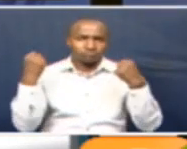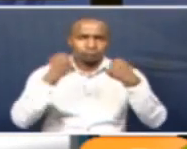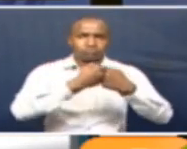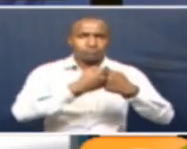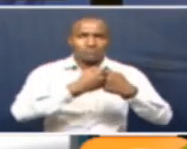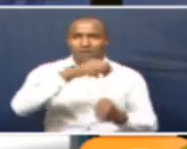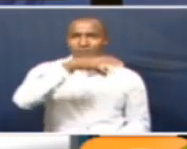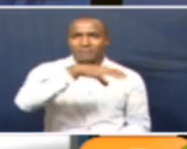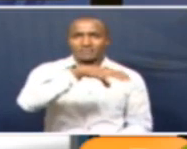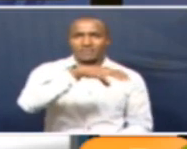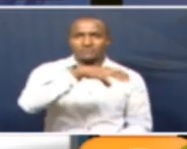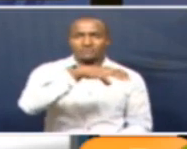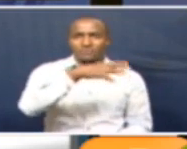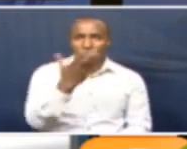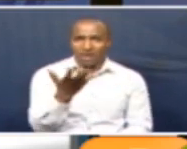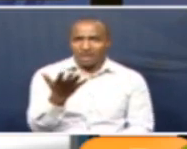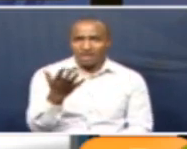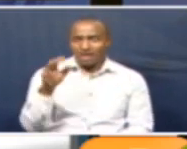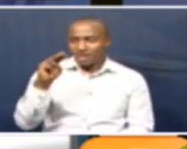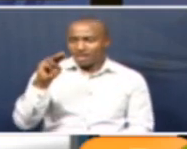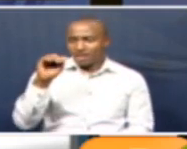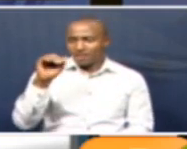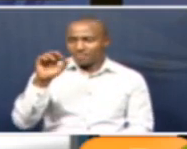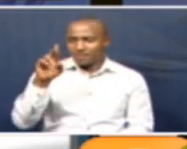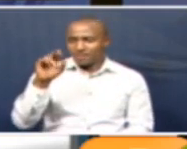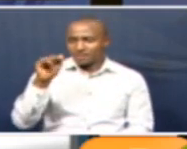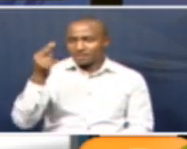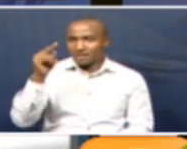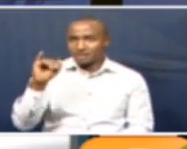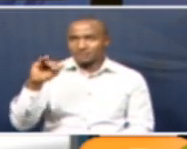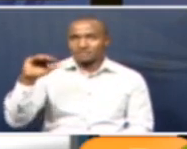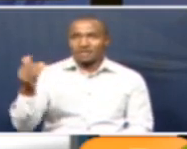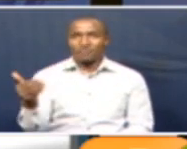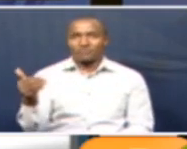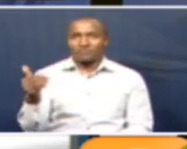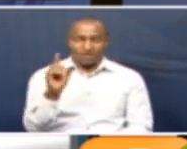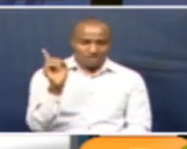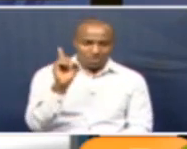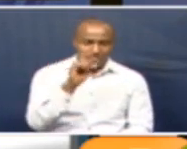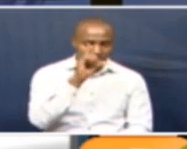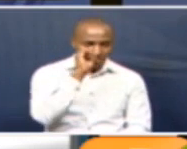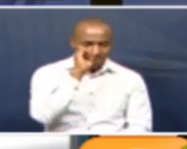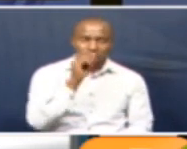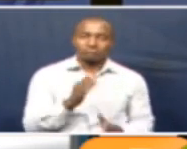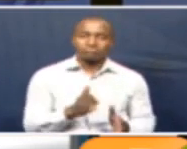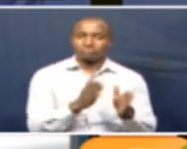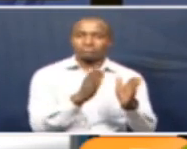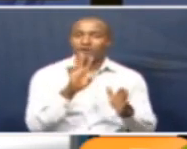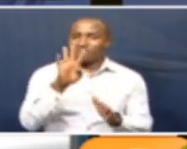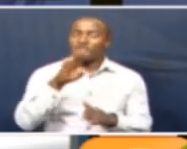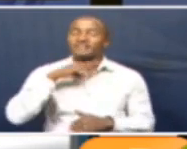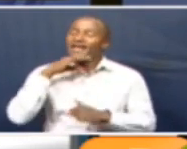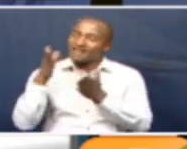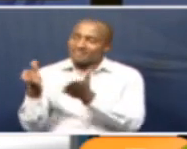along the Mombasa-Nairobi highway. Four of the victims died on the spot, while two others succumbed to their injuries while undergoing treatment